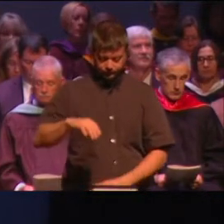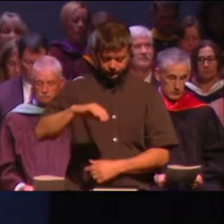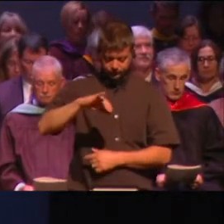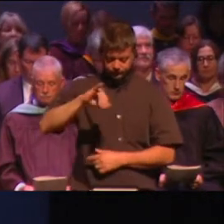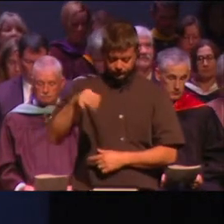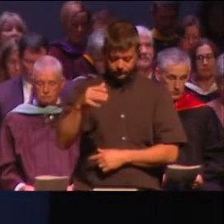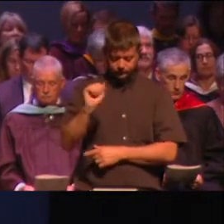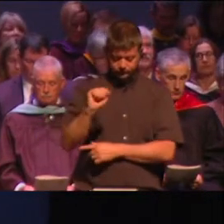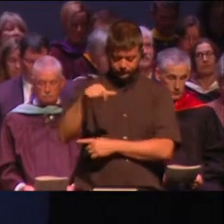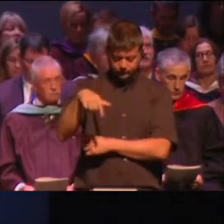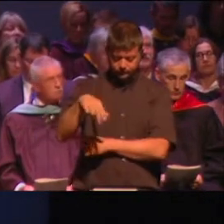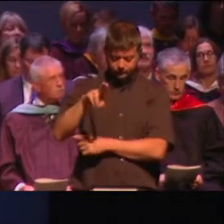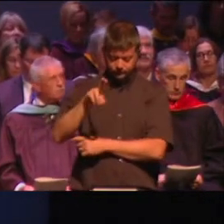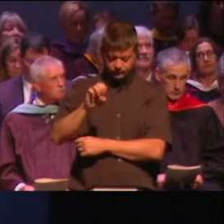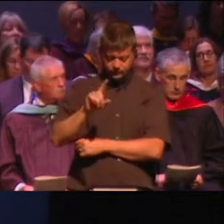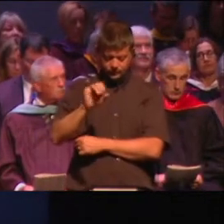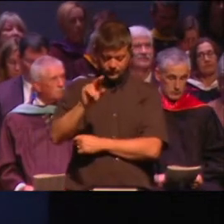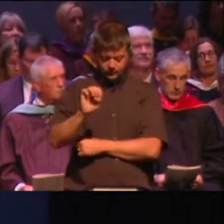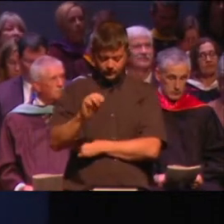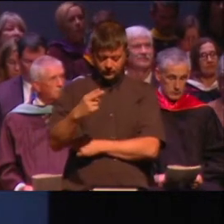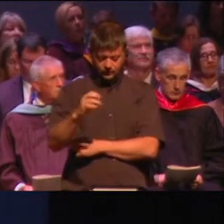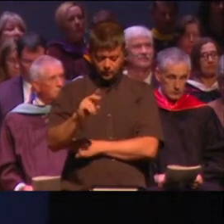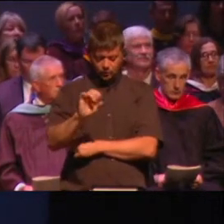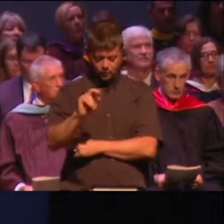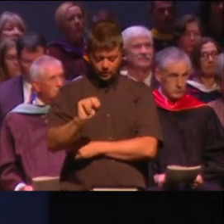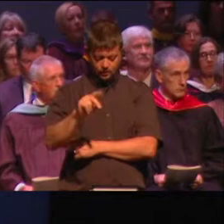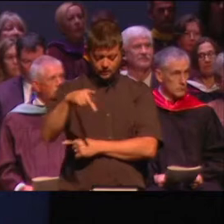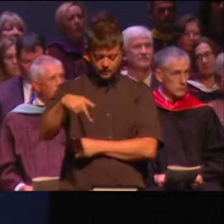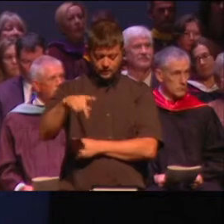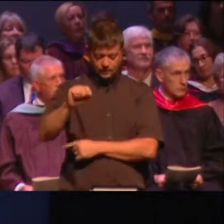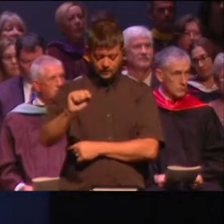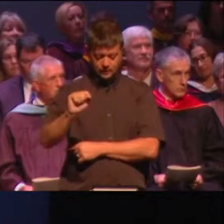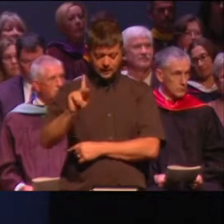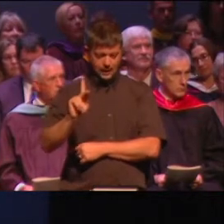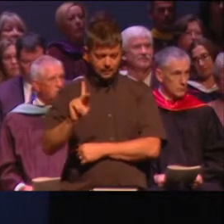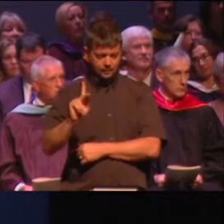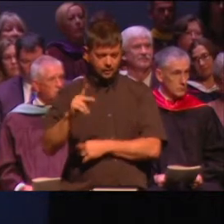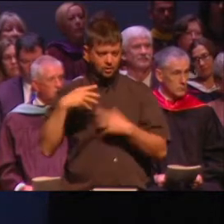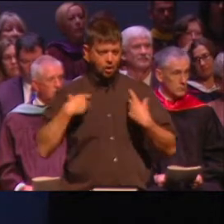Jacqueline Houston, Phi Theta Kappa Honors.